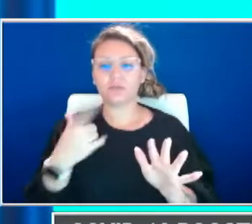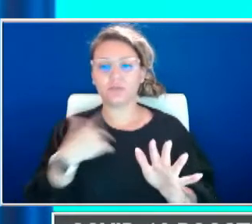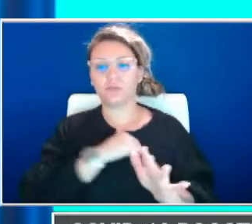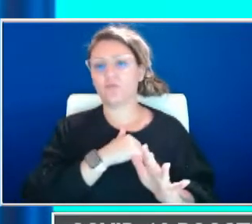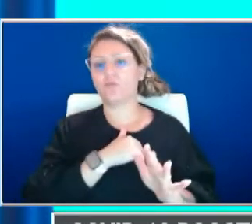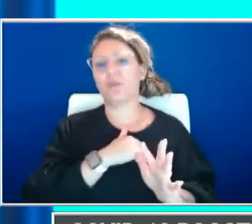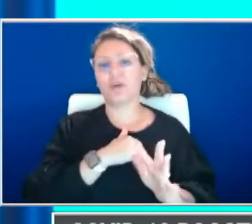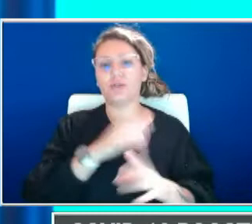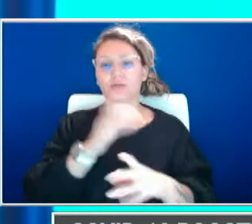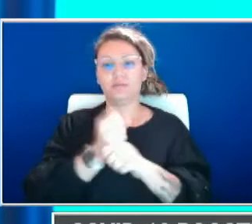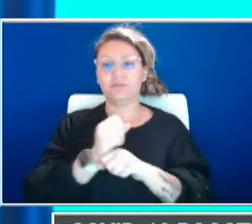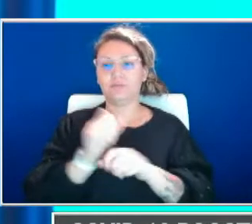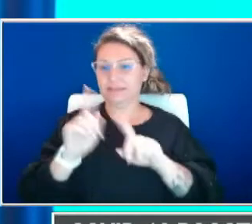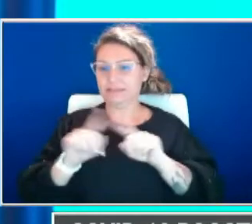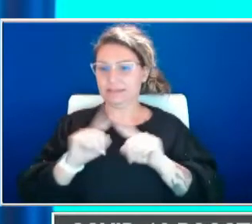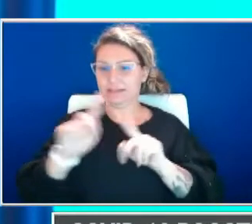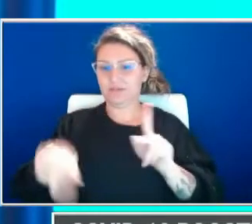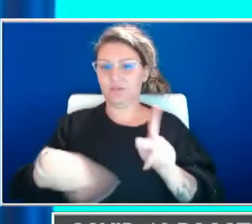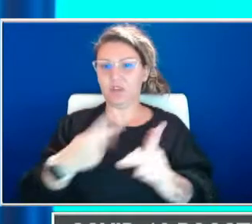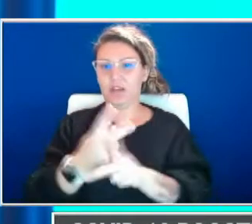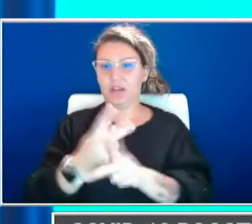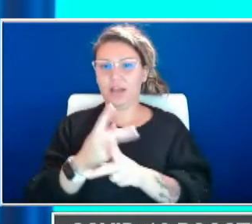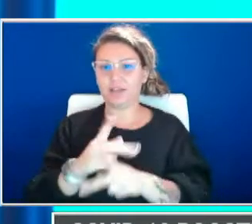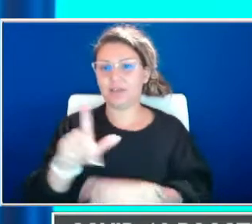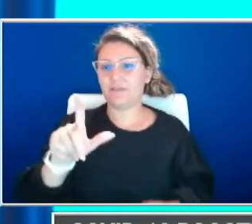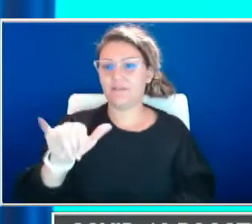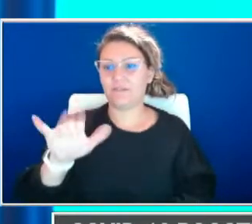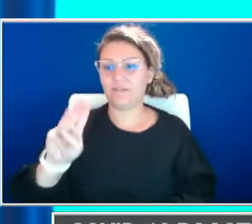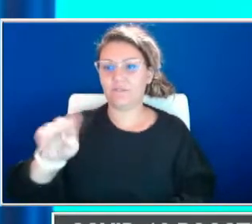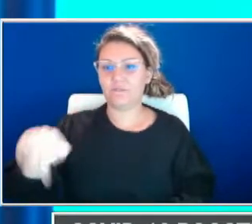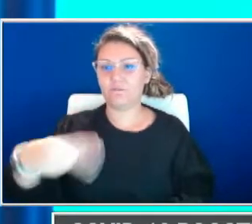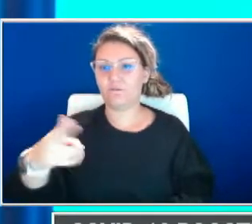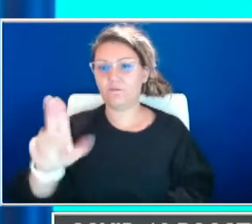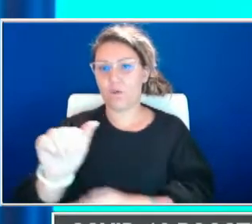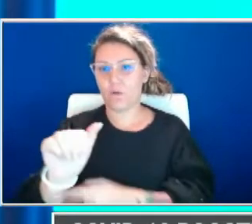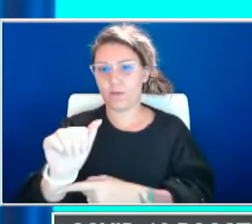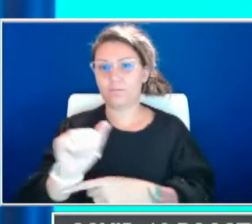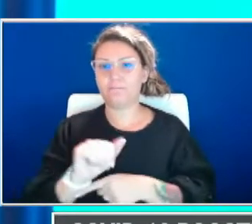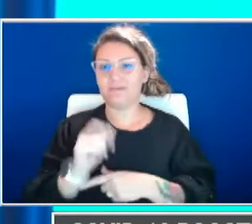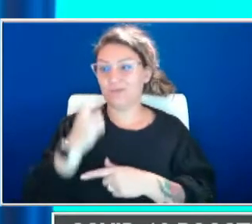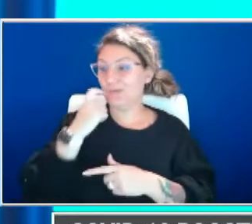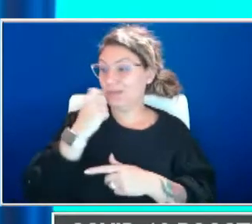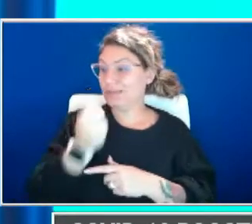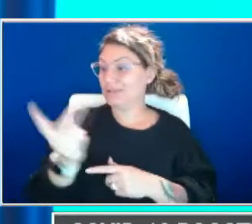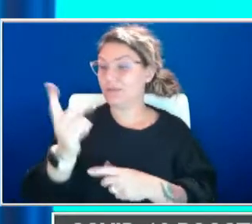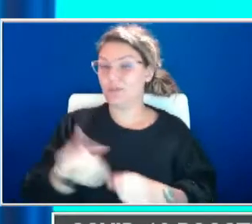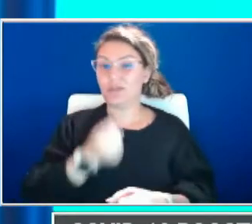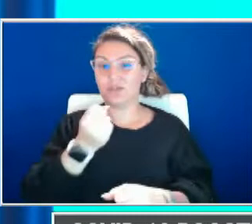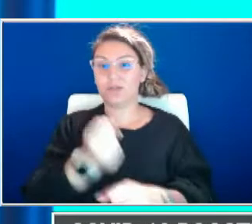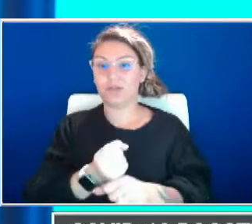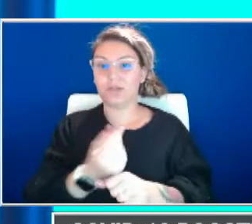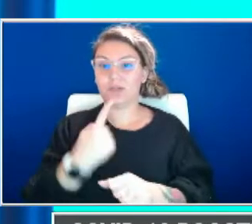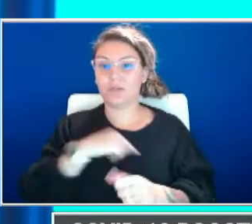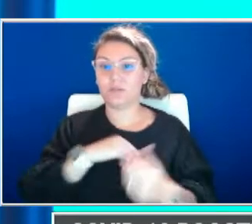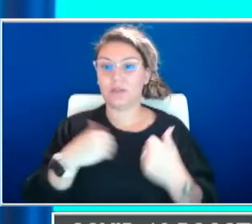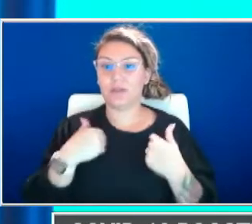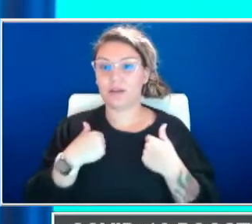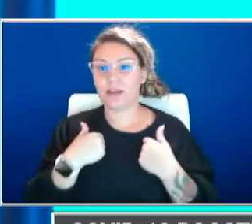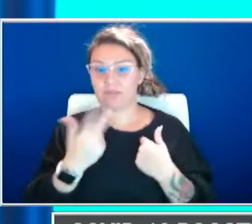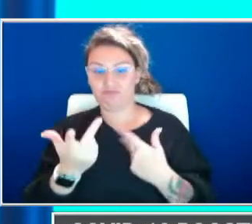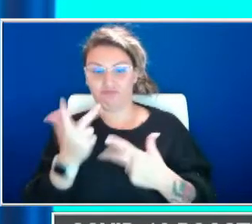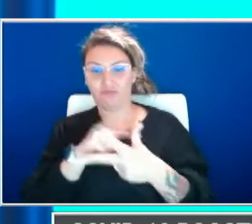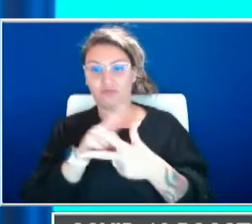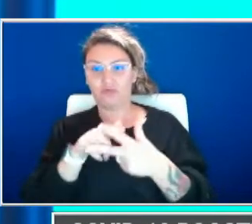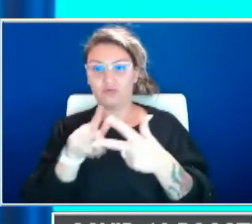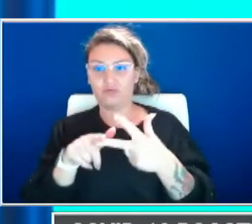other different types of lymphomas. So in the last several years, we've had 3 products that have been approved in